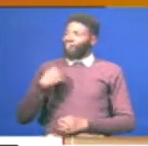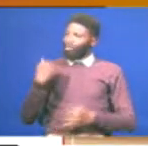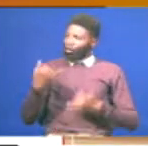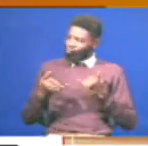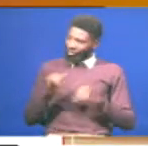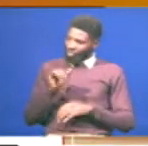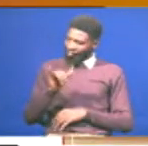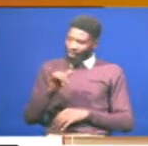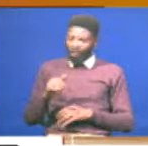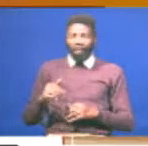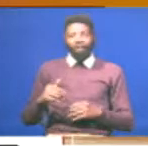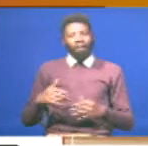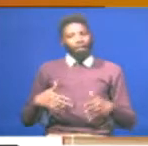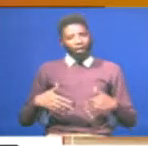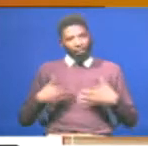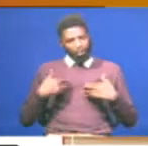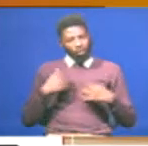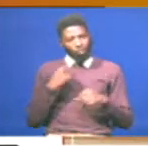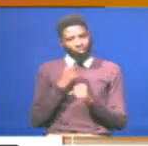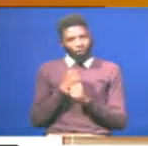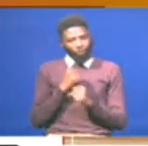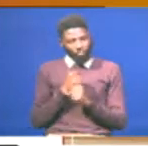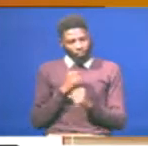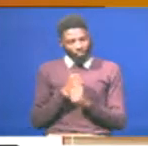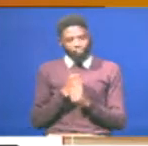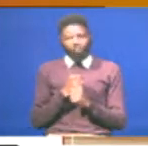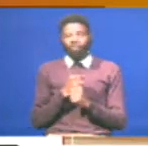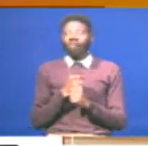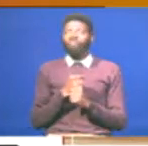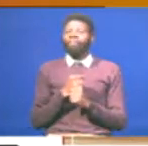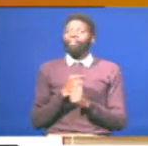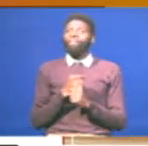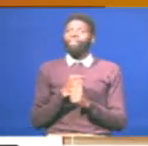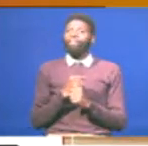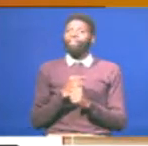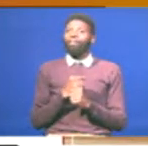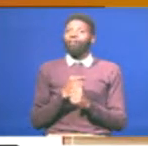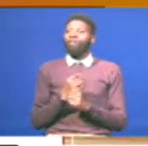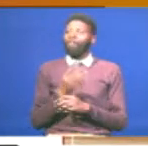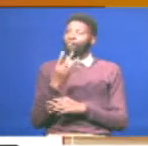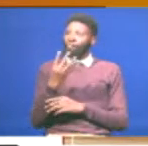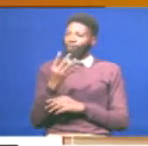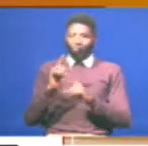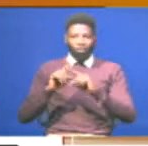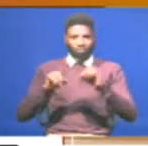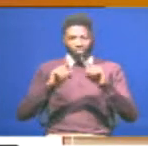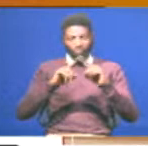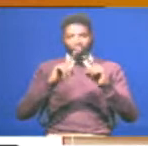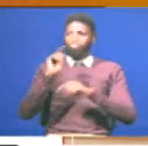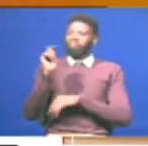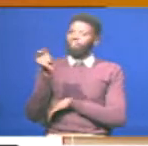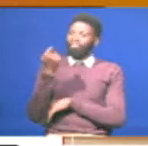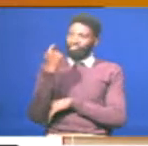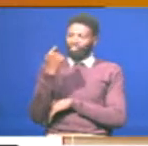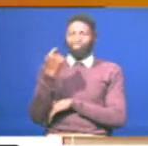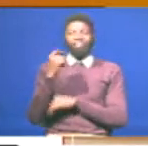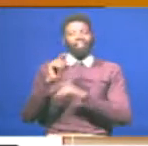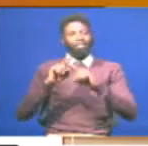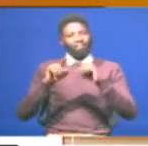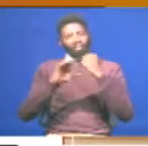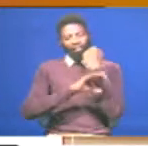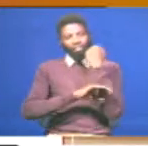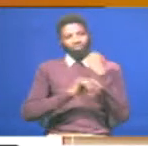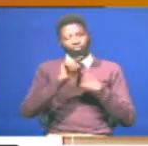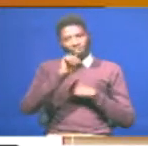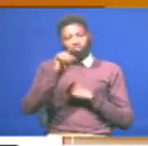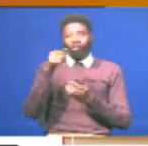privilege to work for four different heads of states, different countries, including